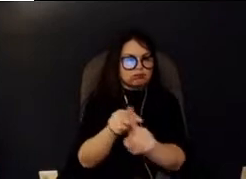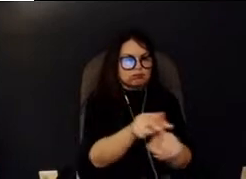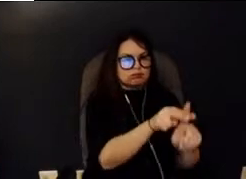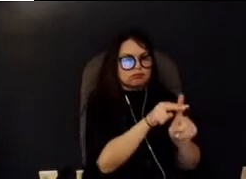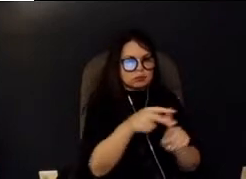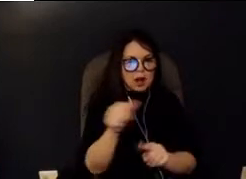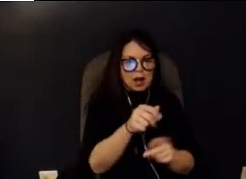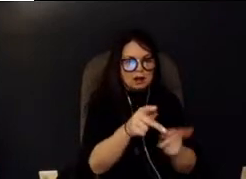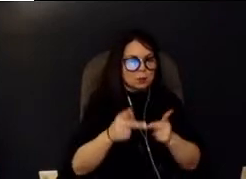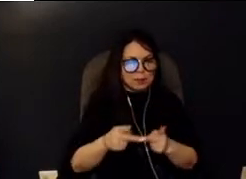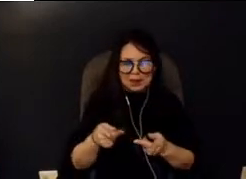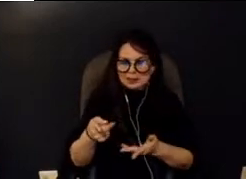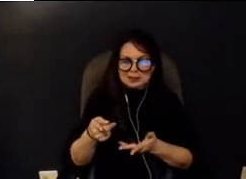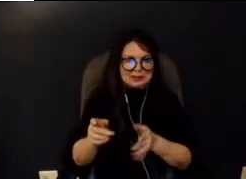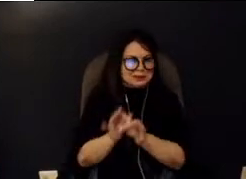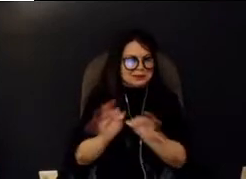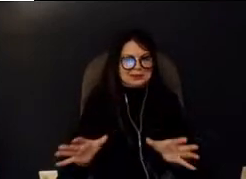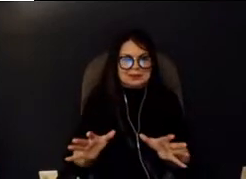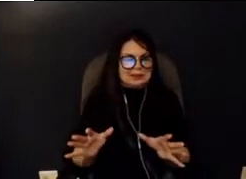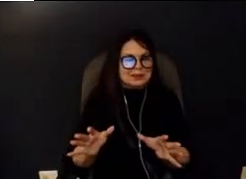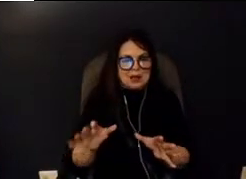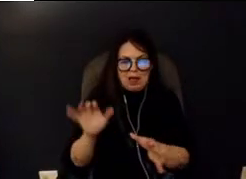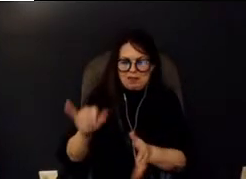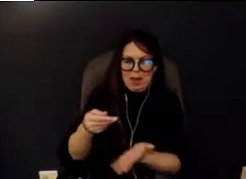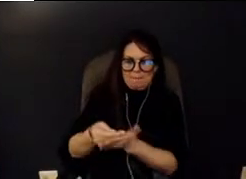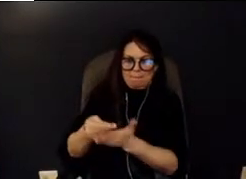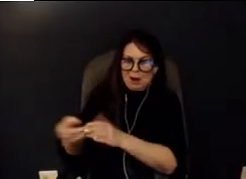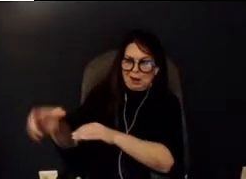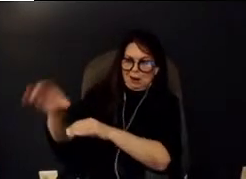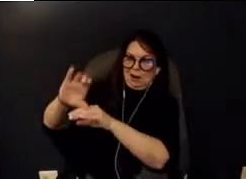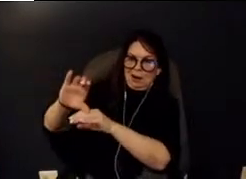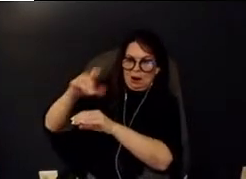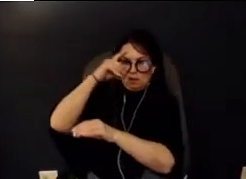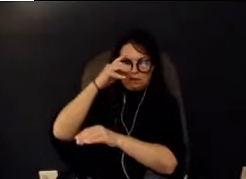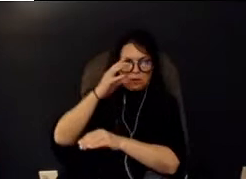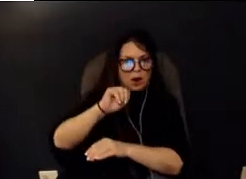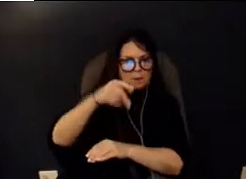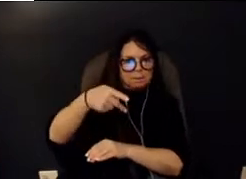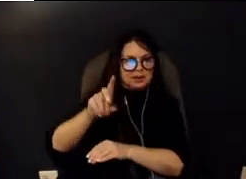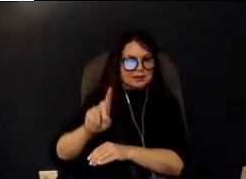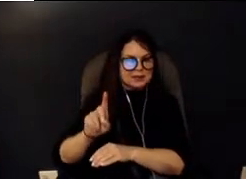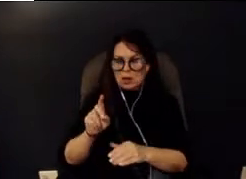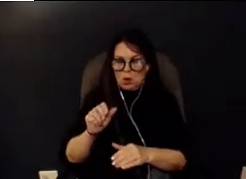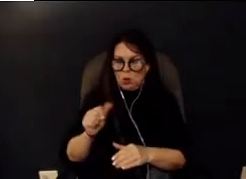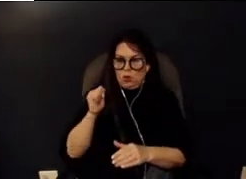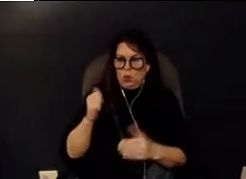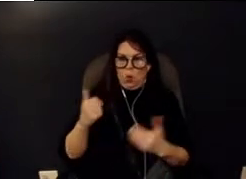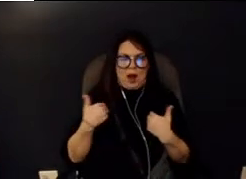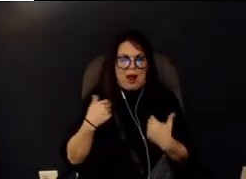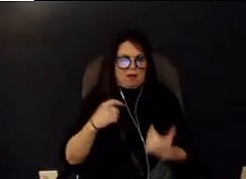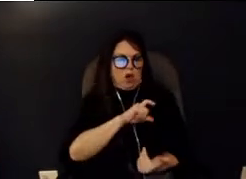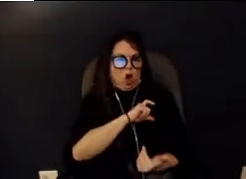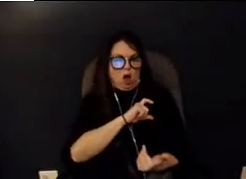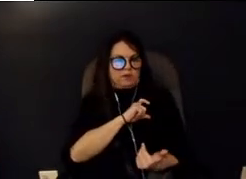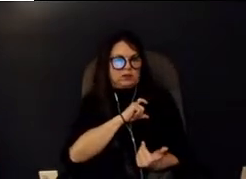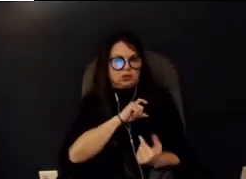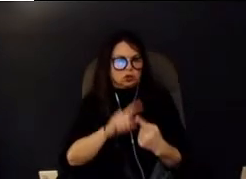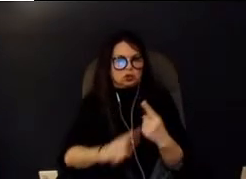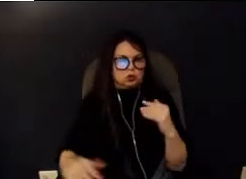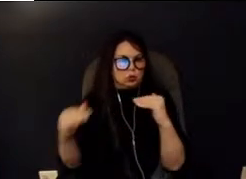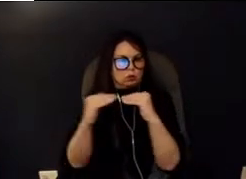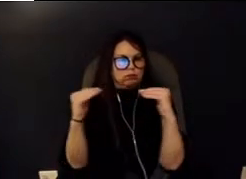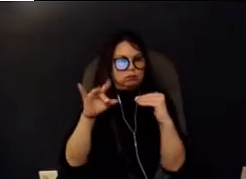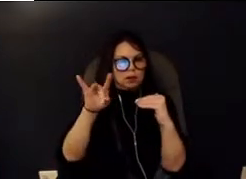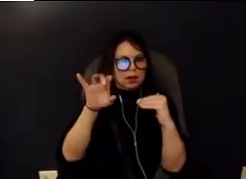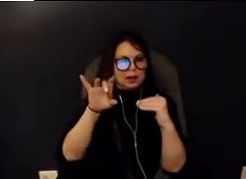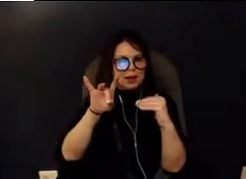for MPD when we won't actually have the officers to achieve that number of 888. We can use that money in places to help address